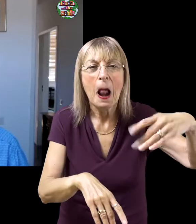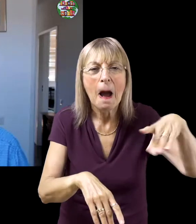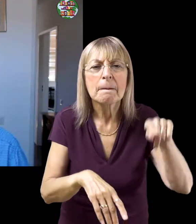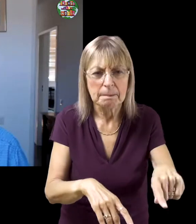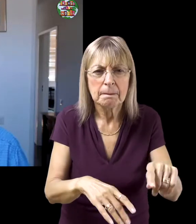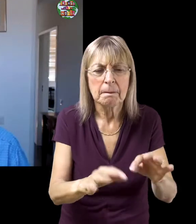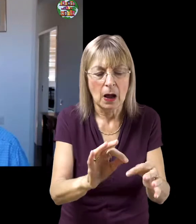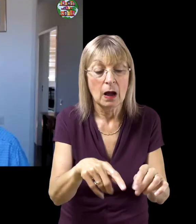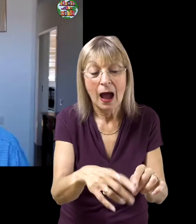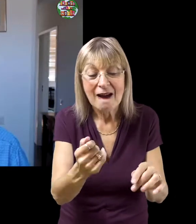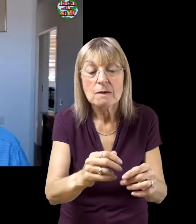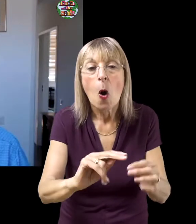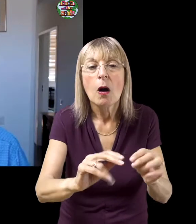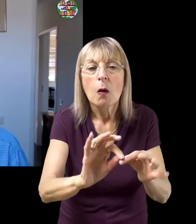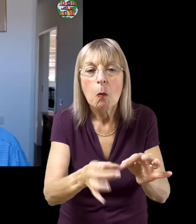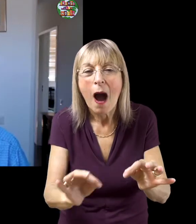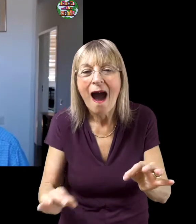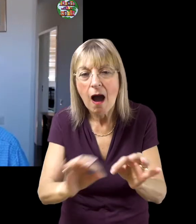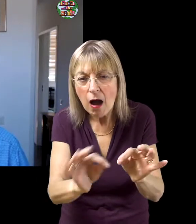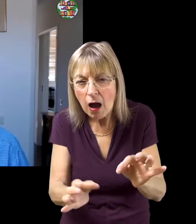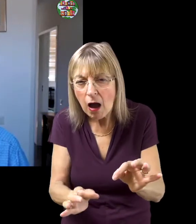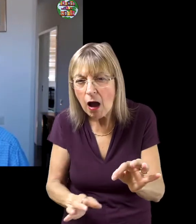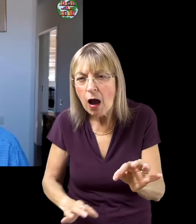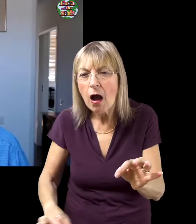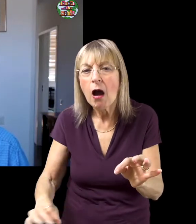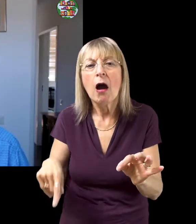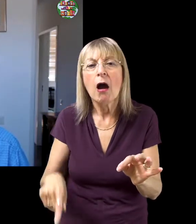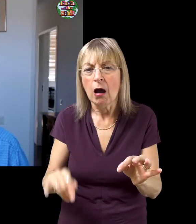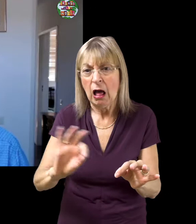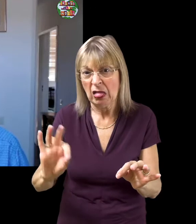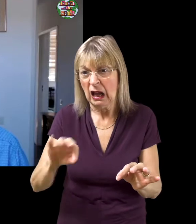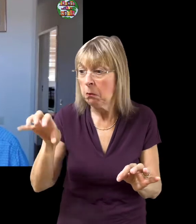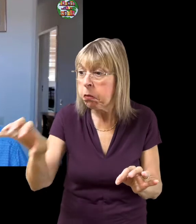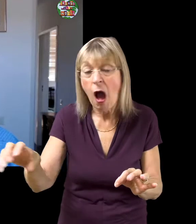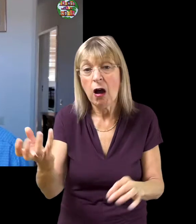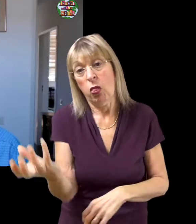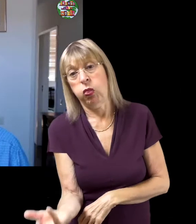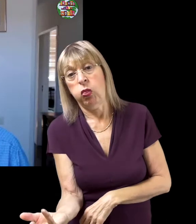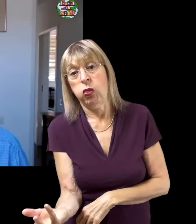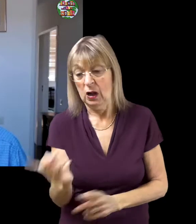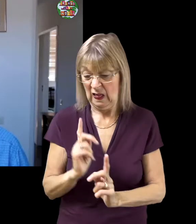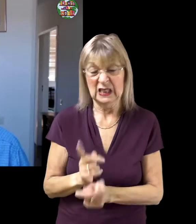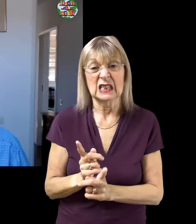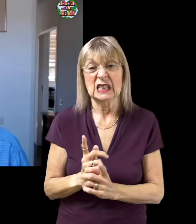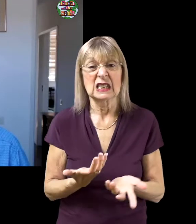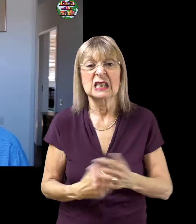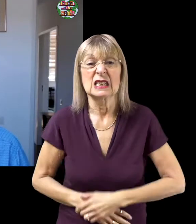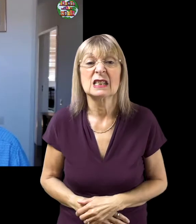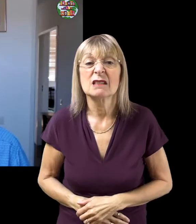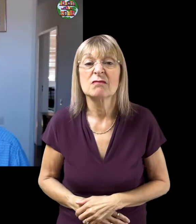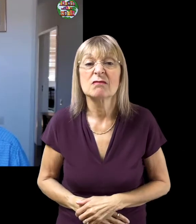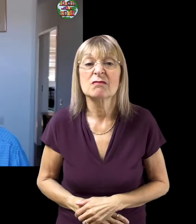it. The cord from the lamp snaked over the grey pavers for a bit, but didn't go anywhere. It wasn't plugged